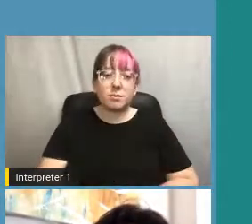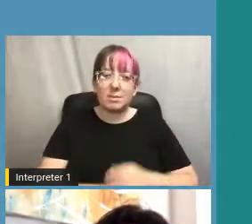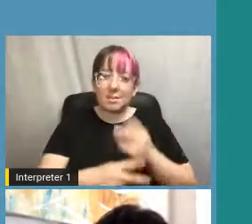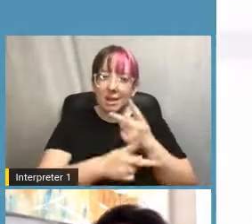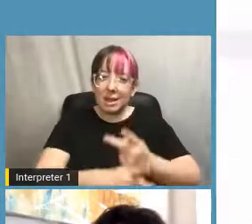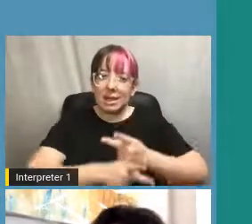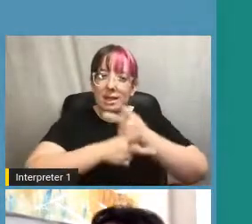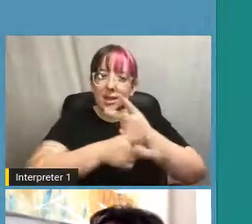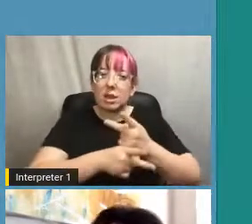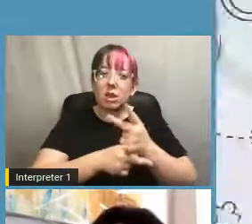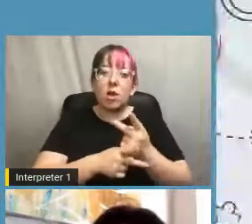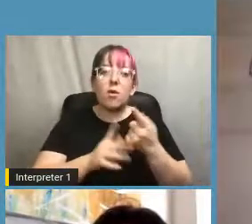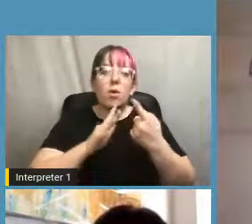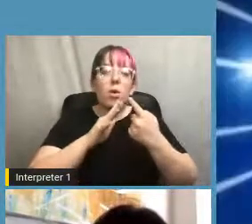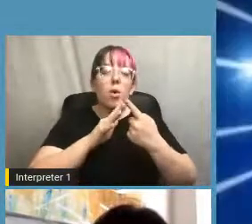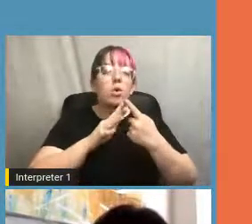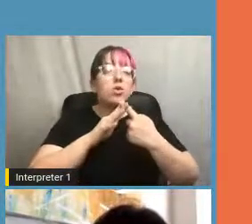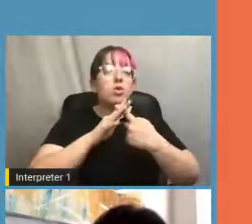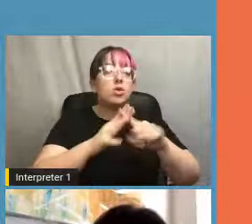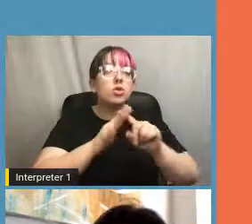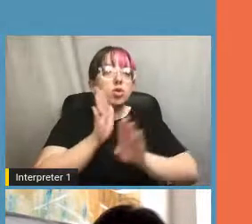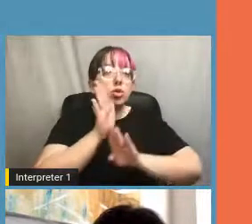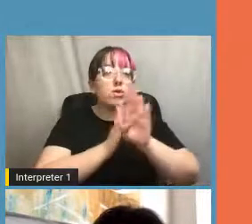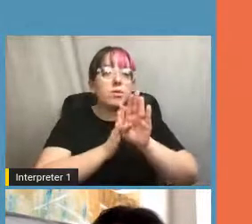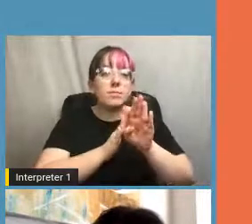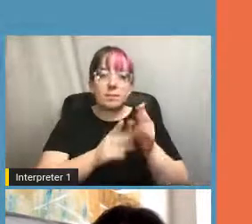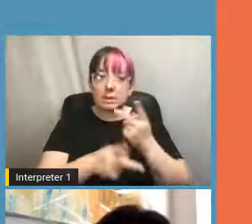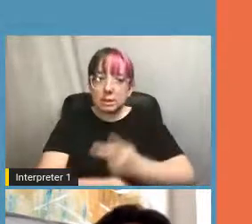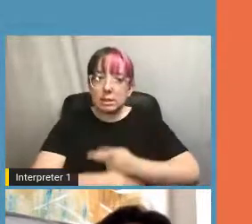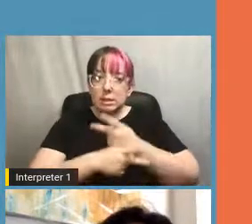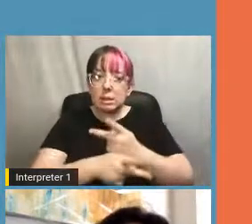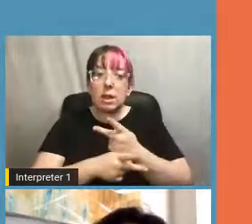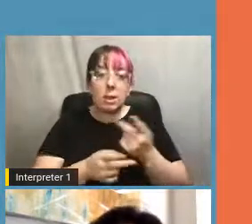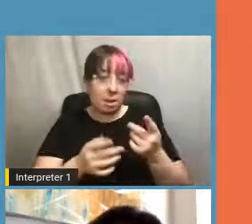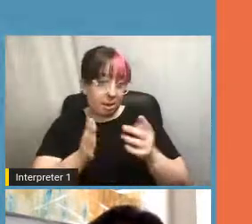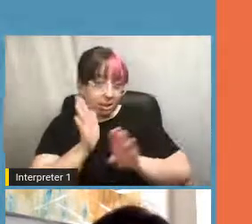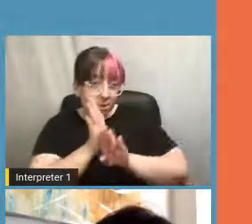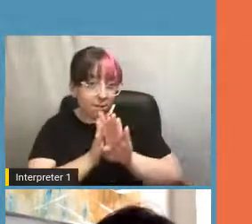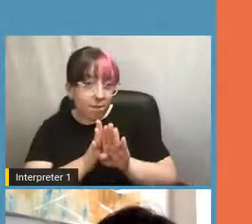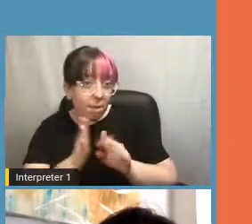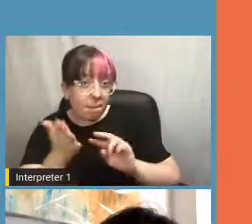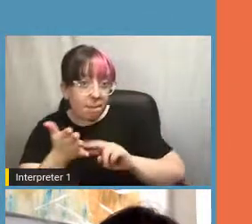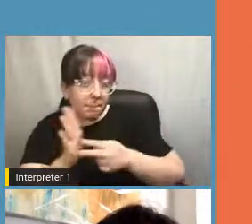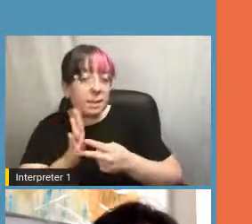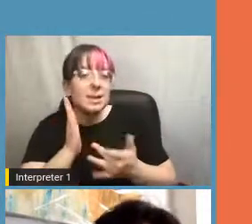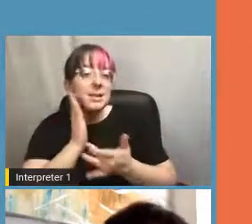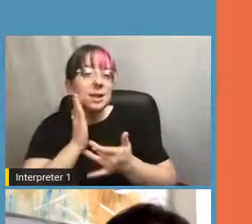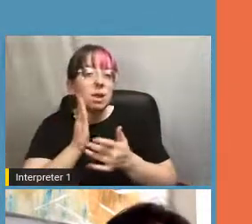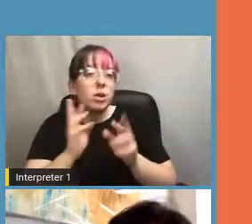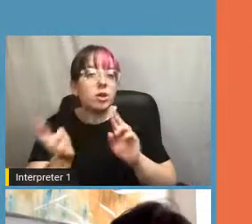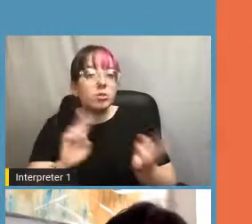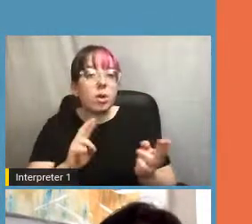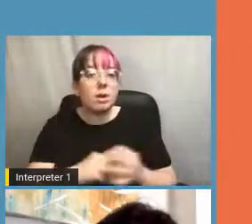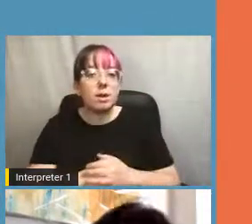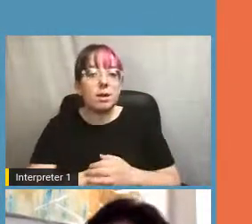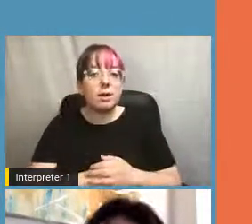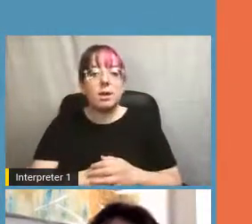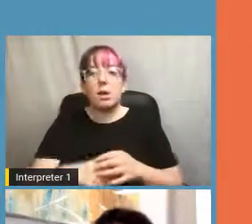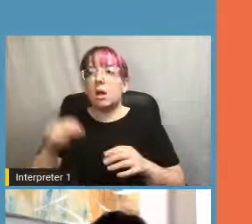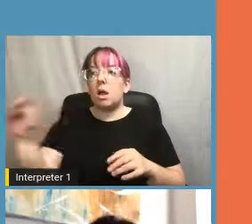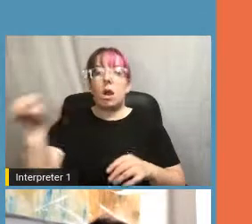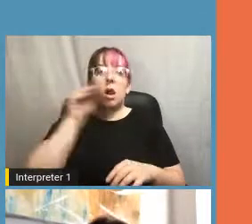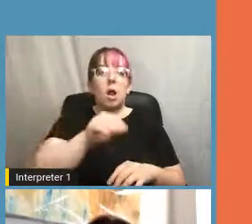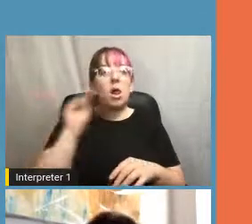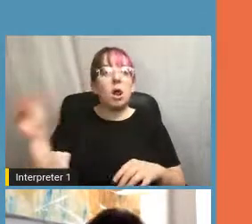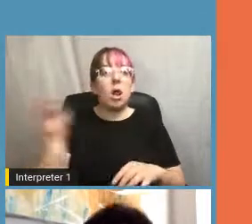start developing. And by developing, I mean get your technology ready. This is not putting things into the exhibition.